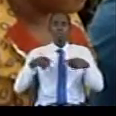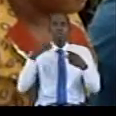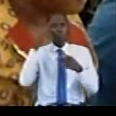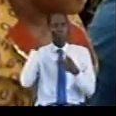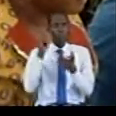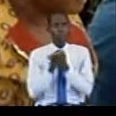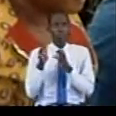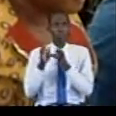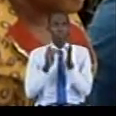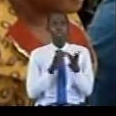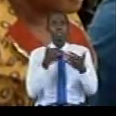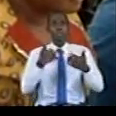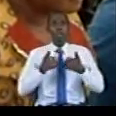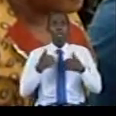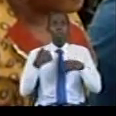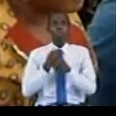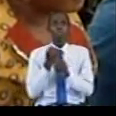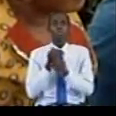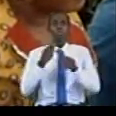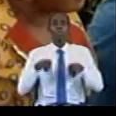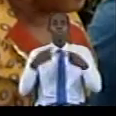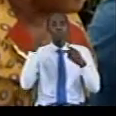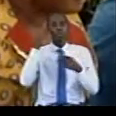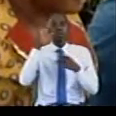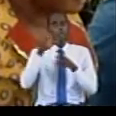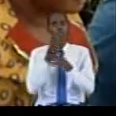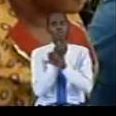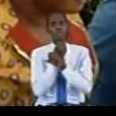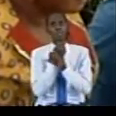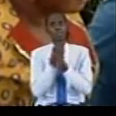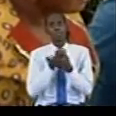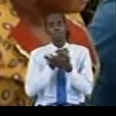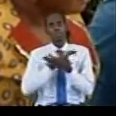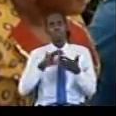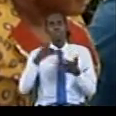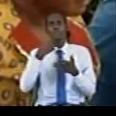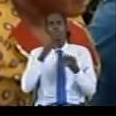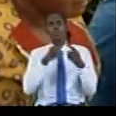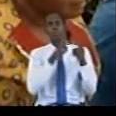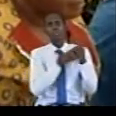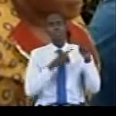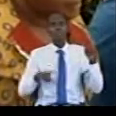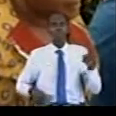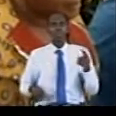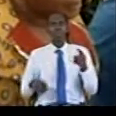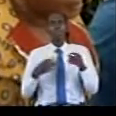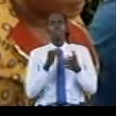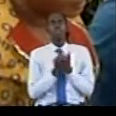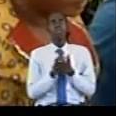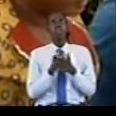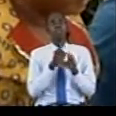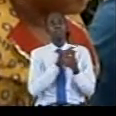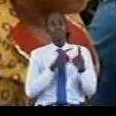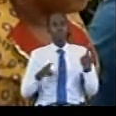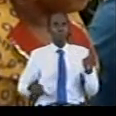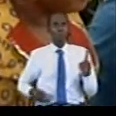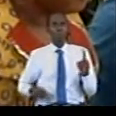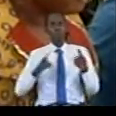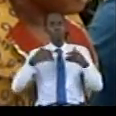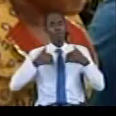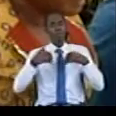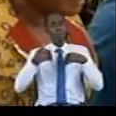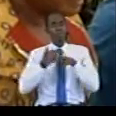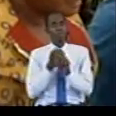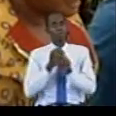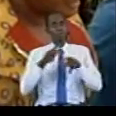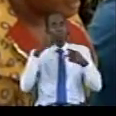has made provision for your sanctification. And so you tell the Lord, I know you made provision for that. He gave his blood.